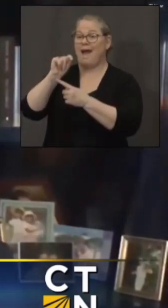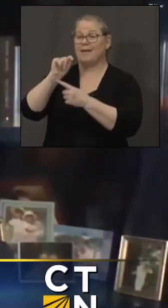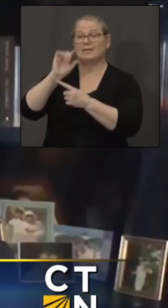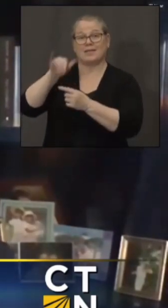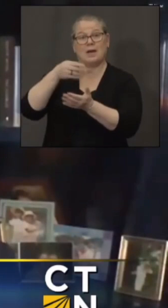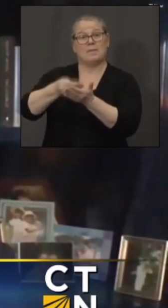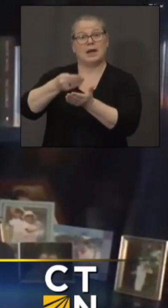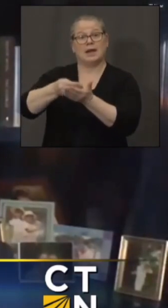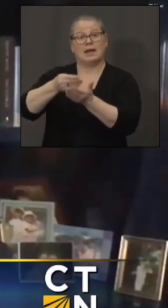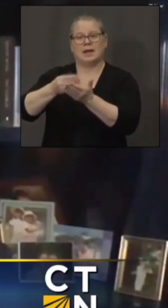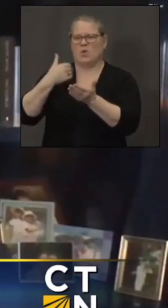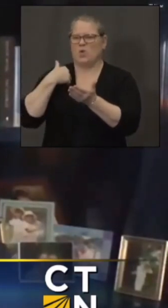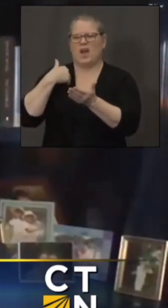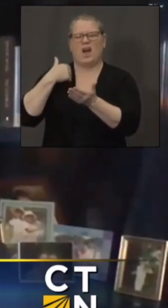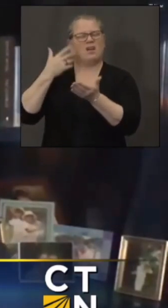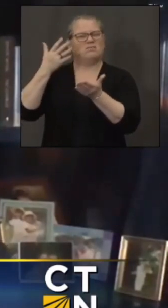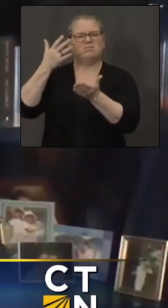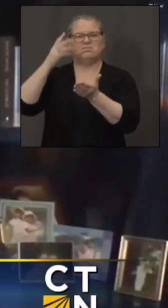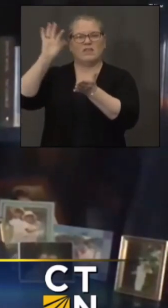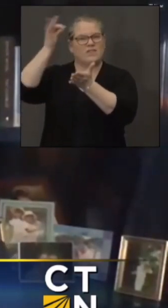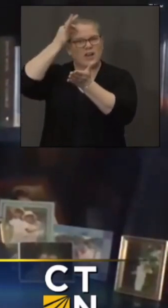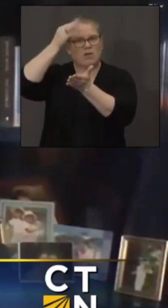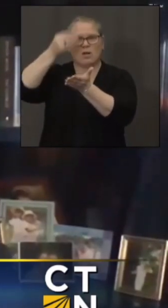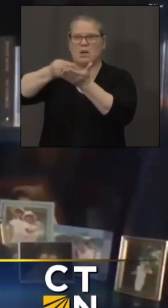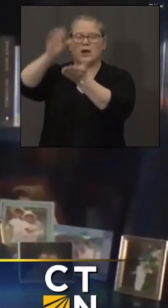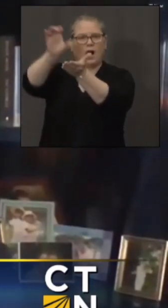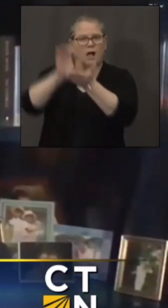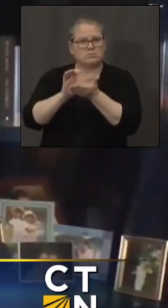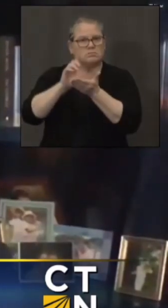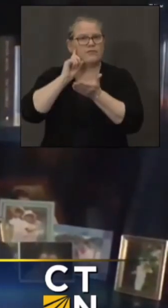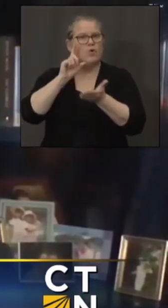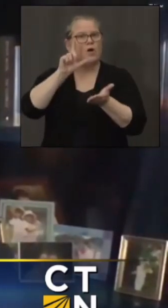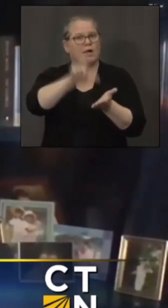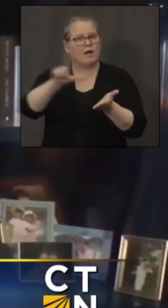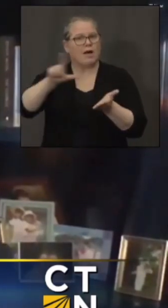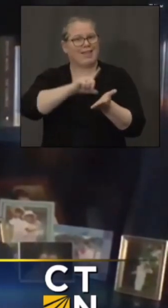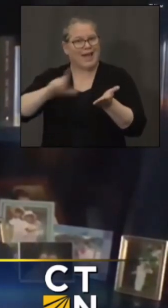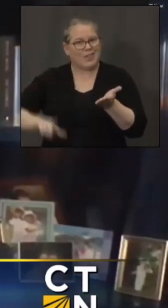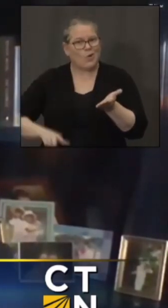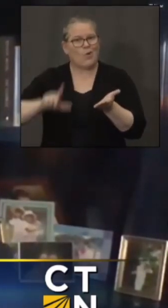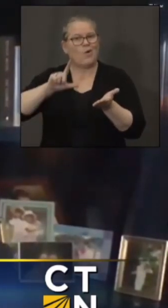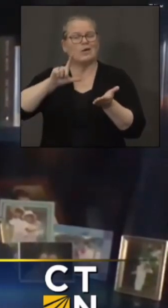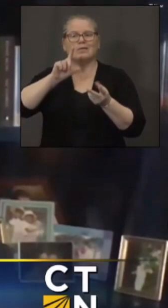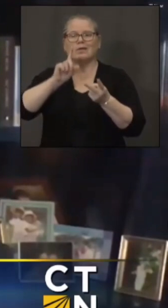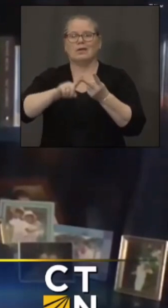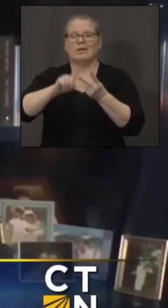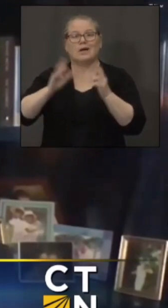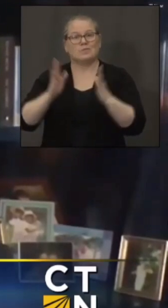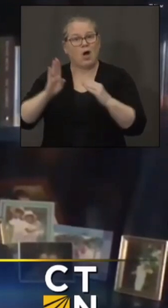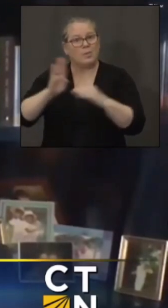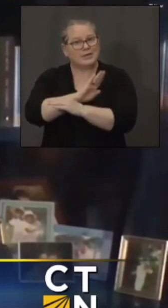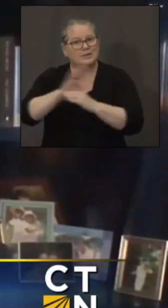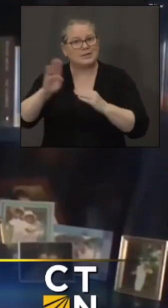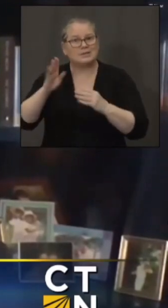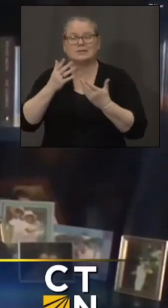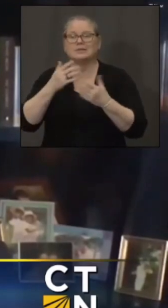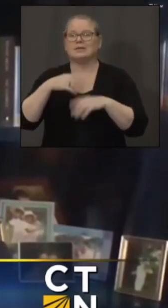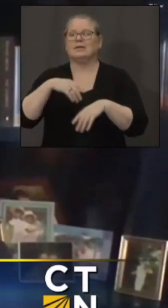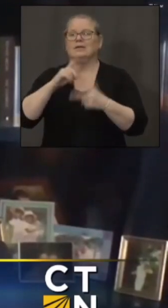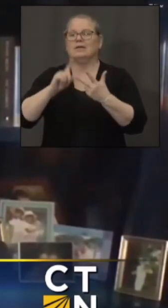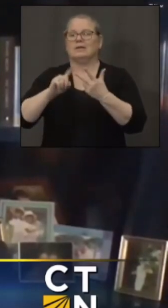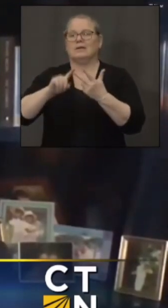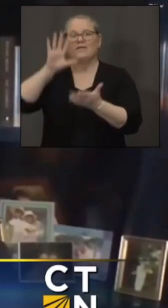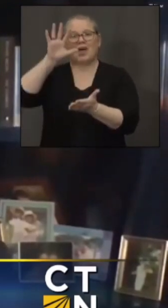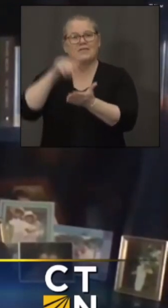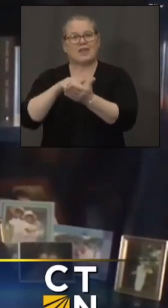done tens of millions of there for landlords. We've done it for small business. We've got, the 5,000 grants that $5,000 grants that are